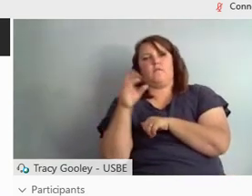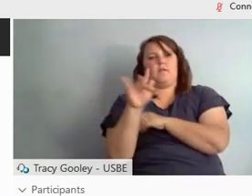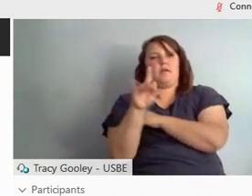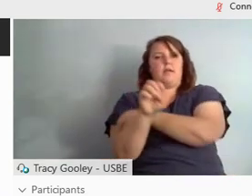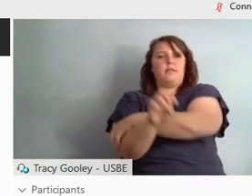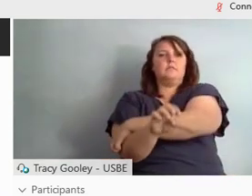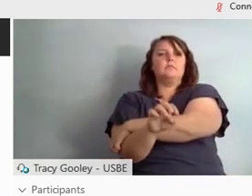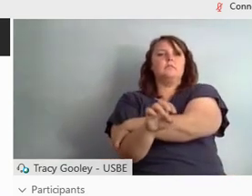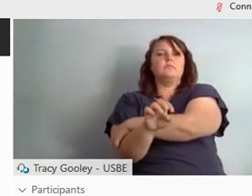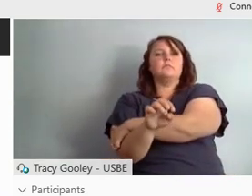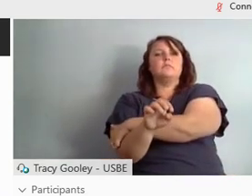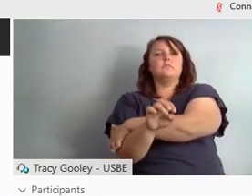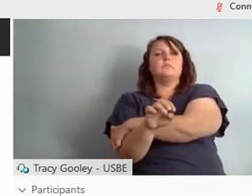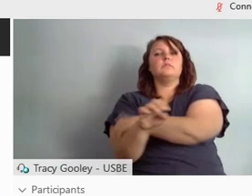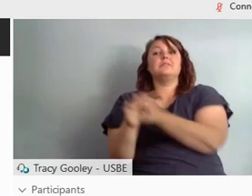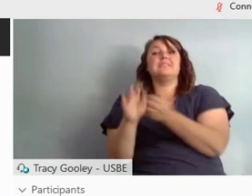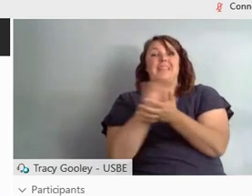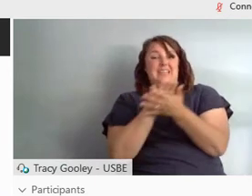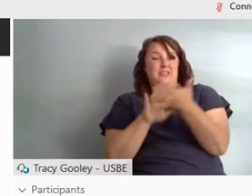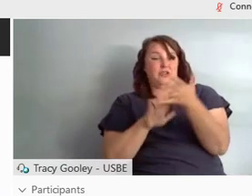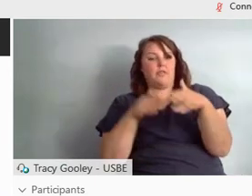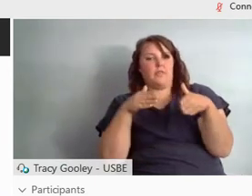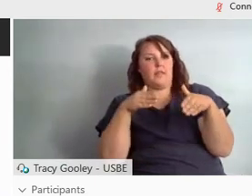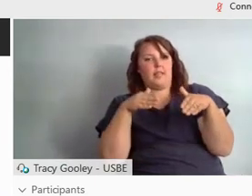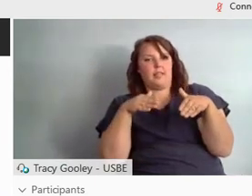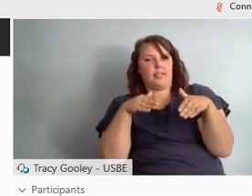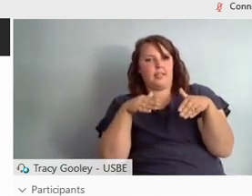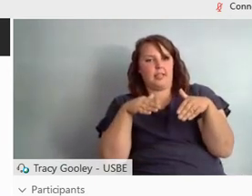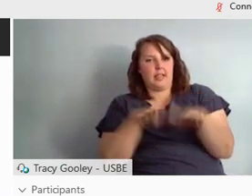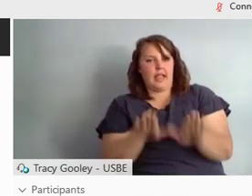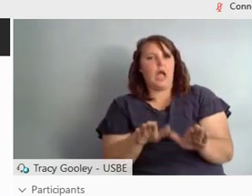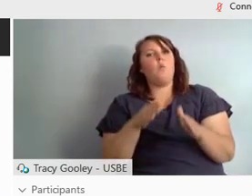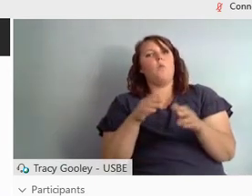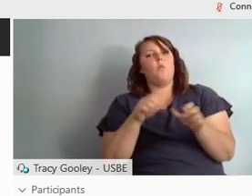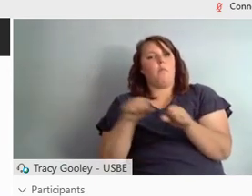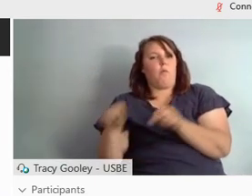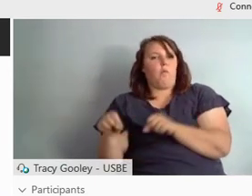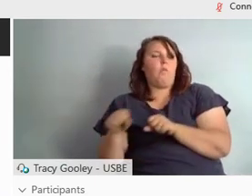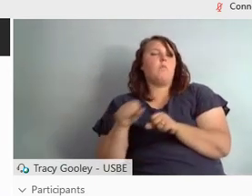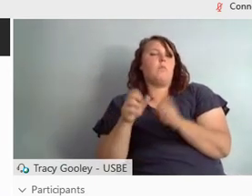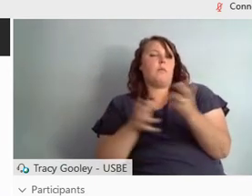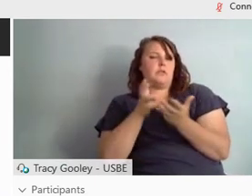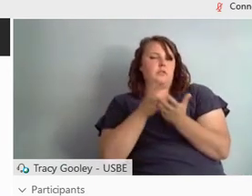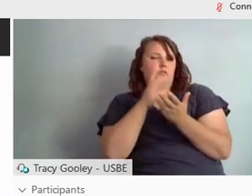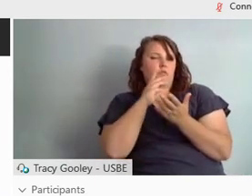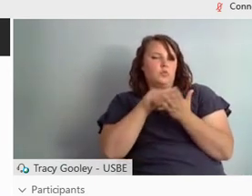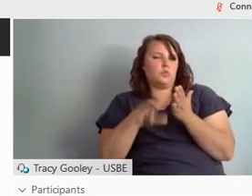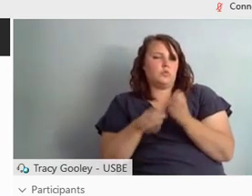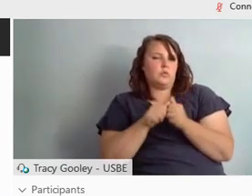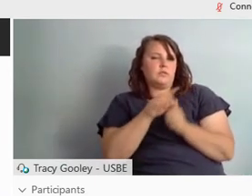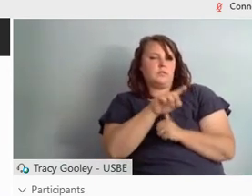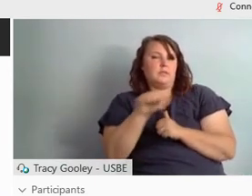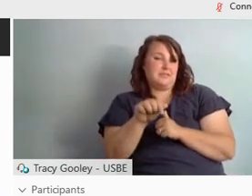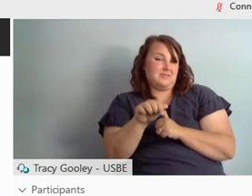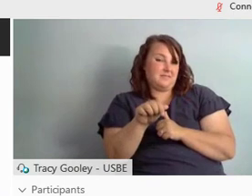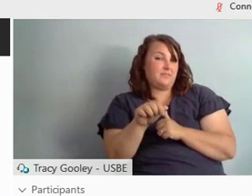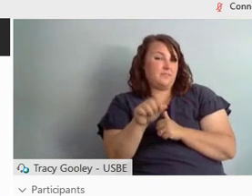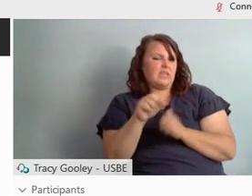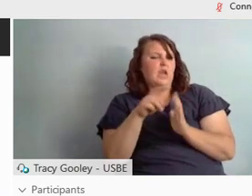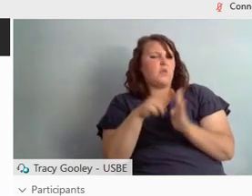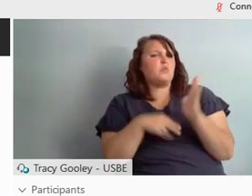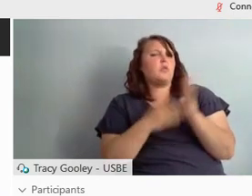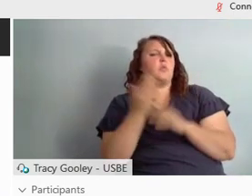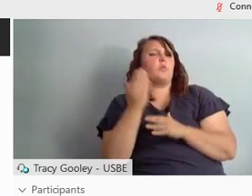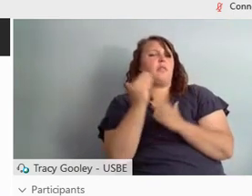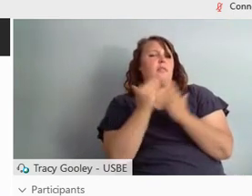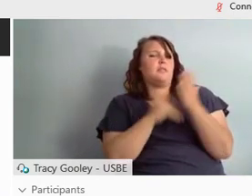profile. These are the allowable accommodations for students with disabilities. You can read through the list.